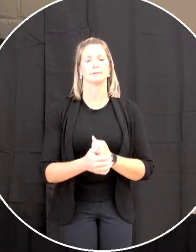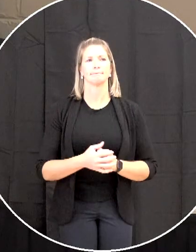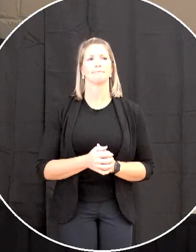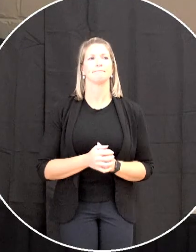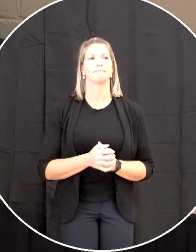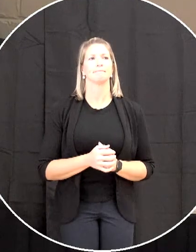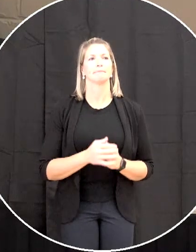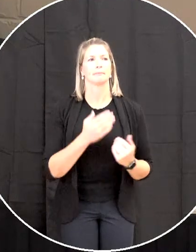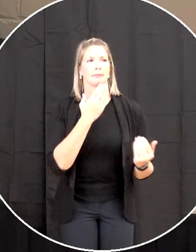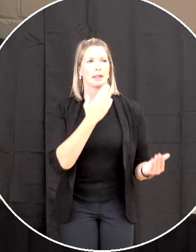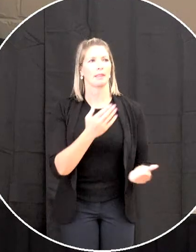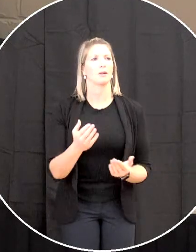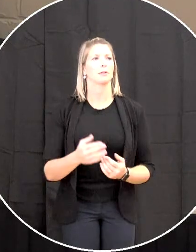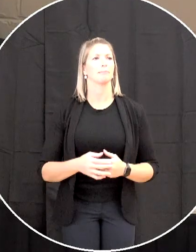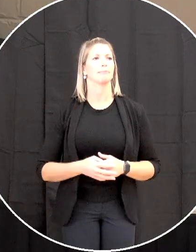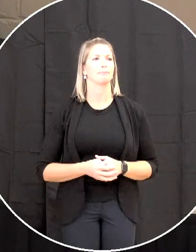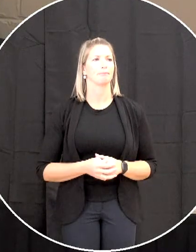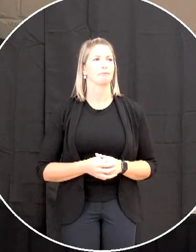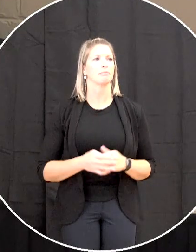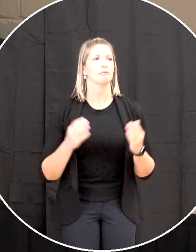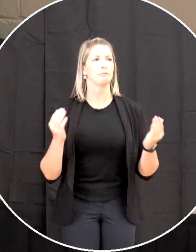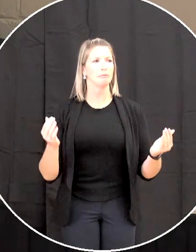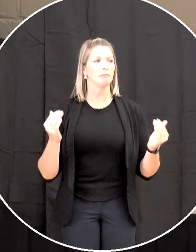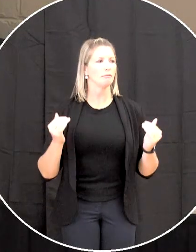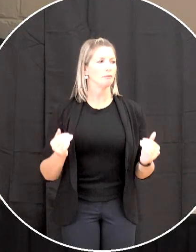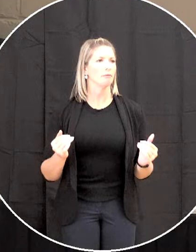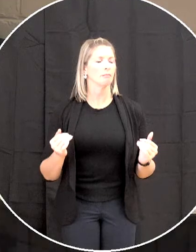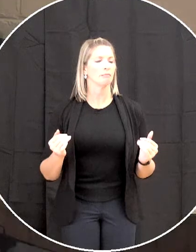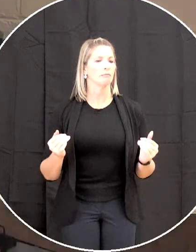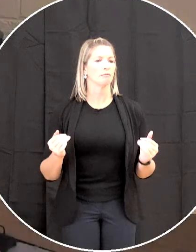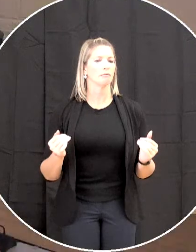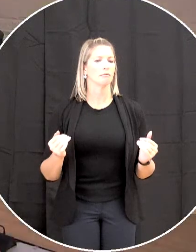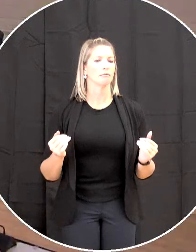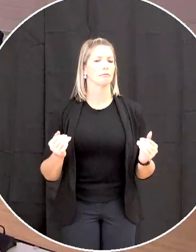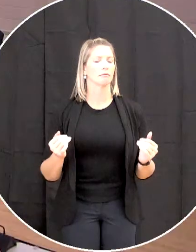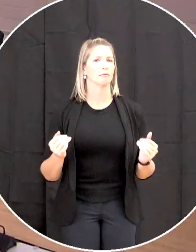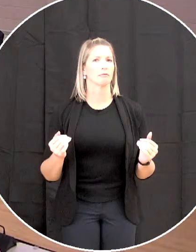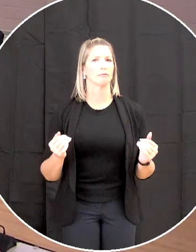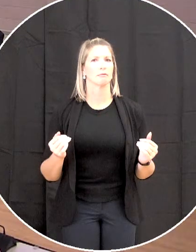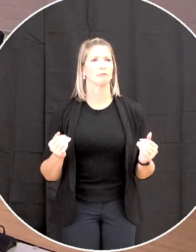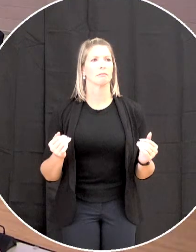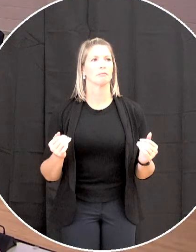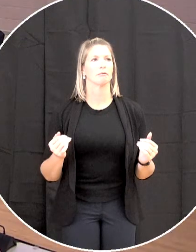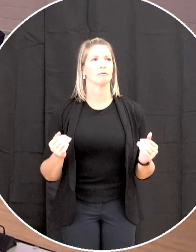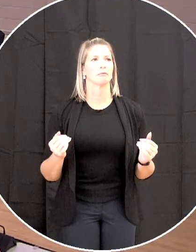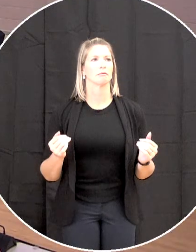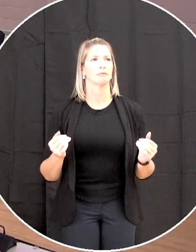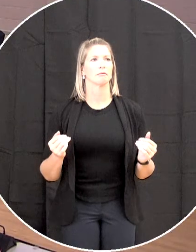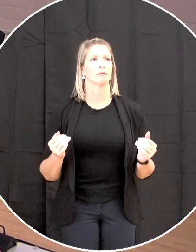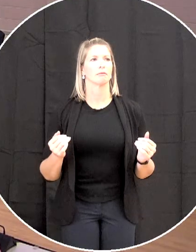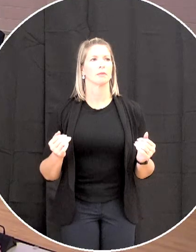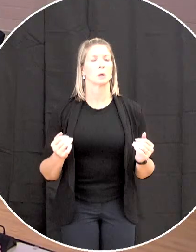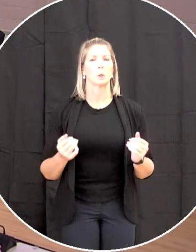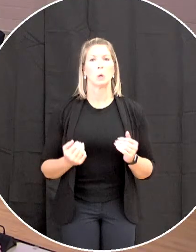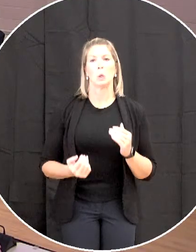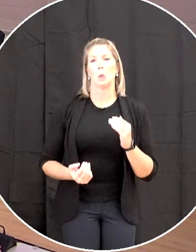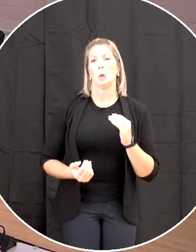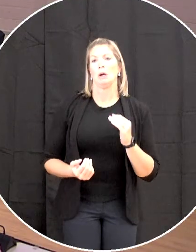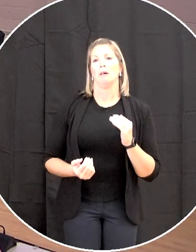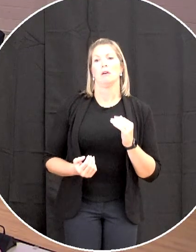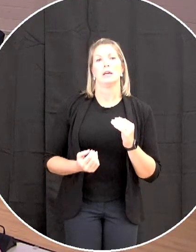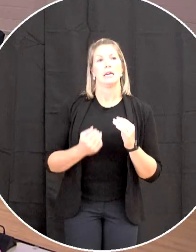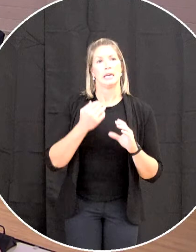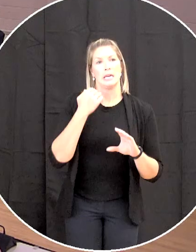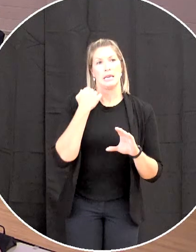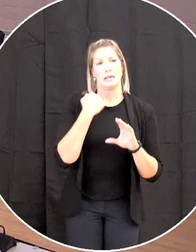you. The next order of business is to consider the ingoing and outgoing correspondence. These